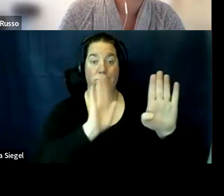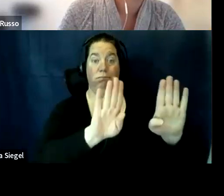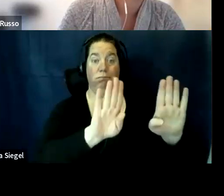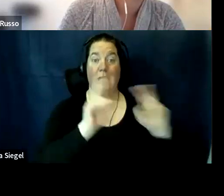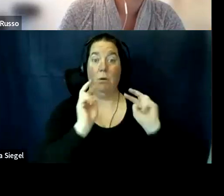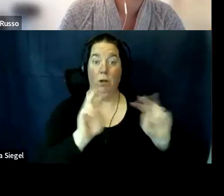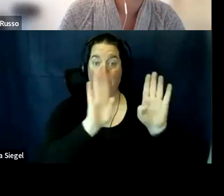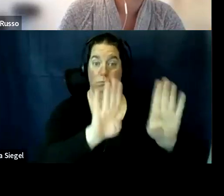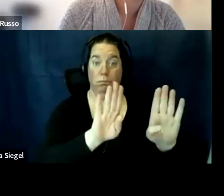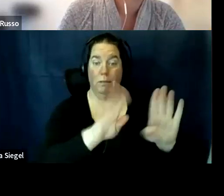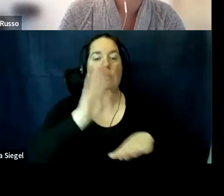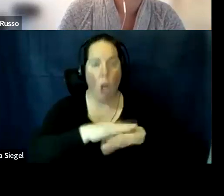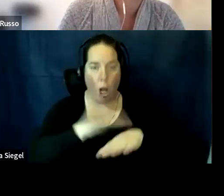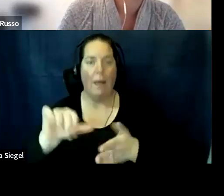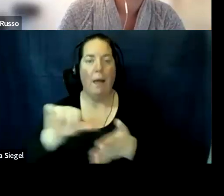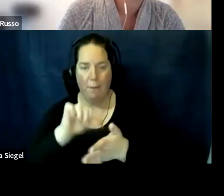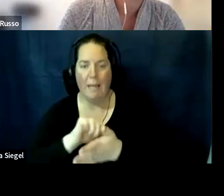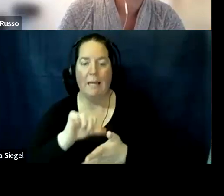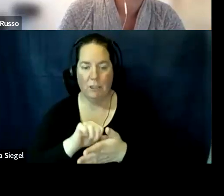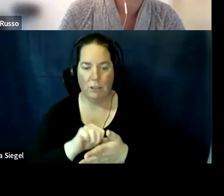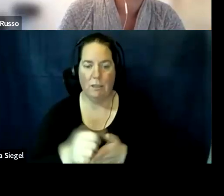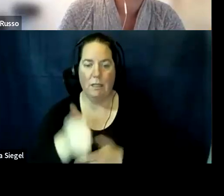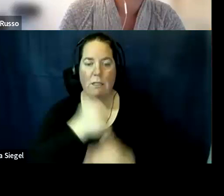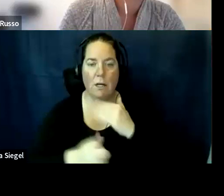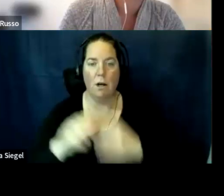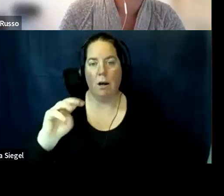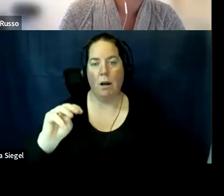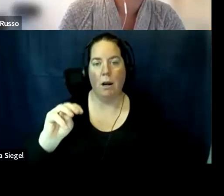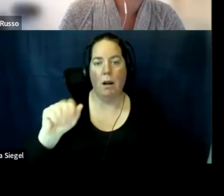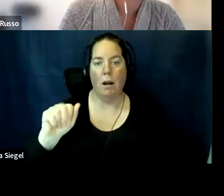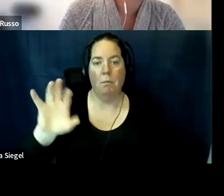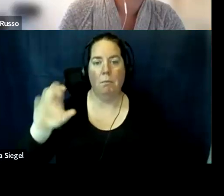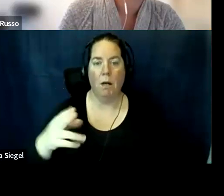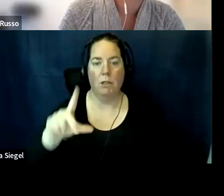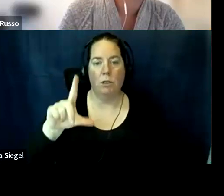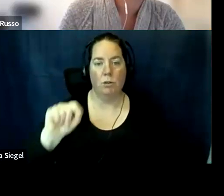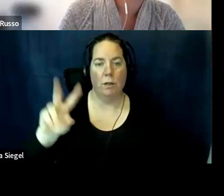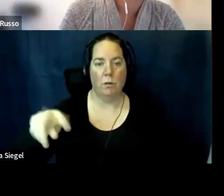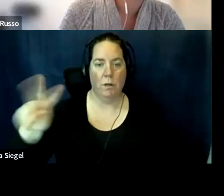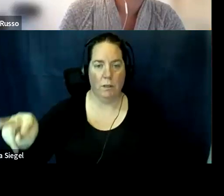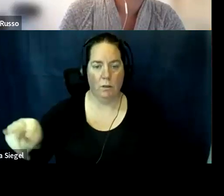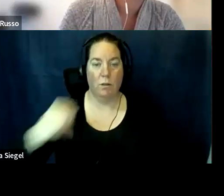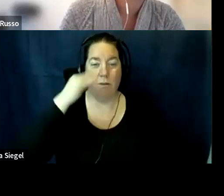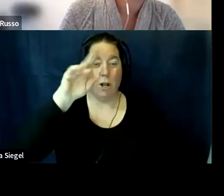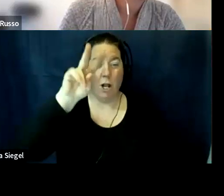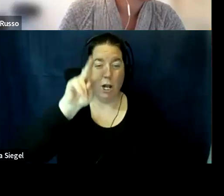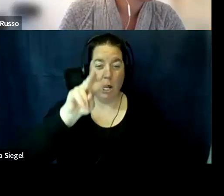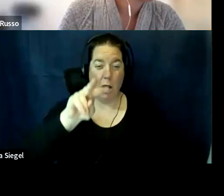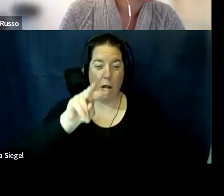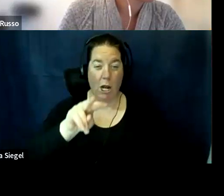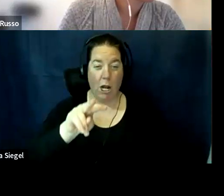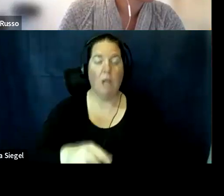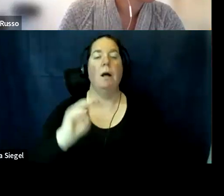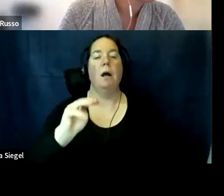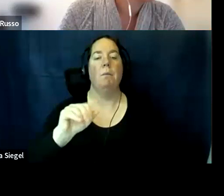earlier is on that page, and that's under March 2022. So if you scroll down to that March 2022 section,